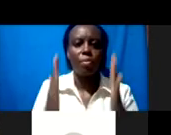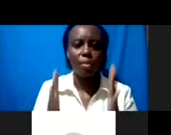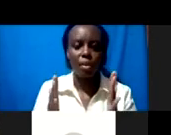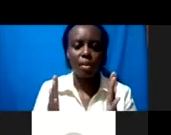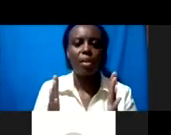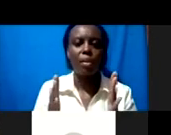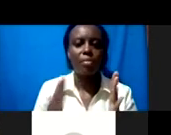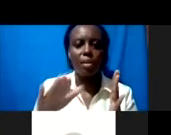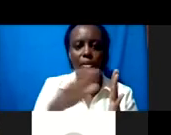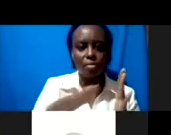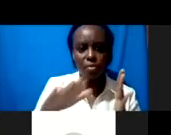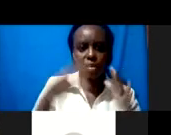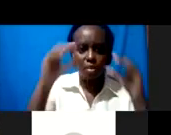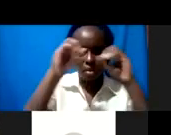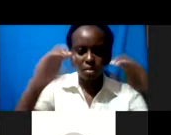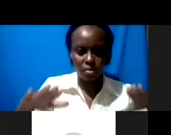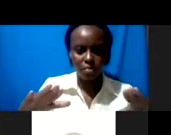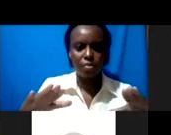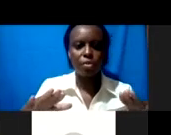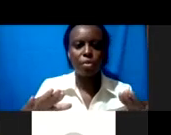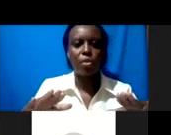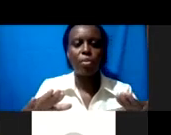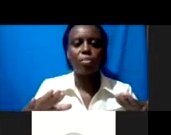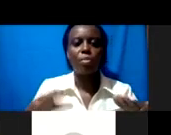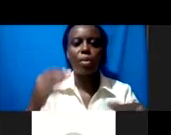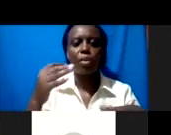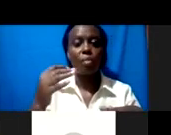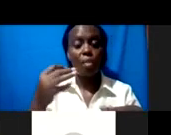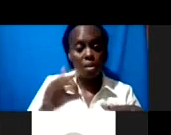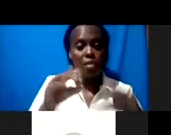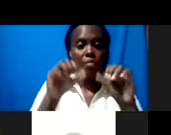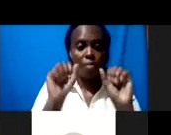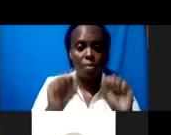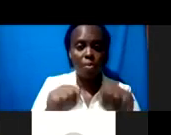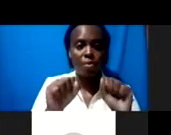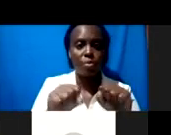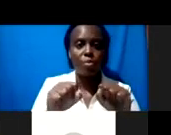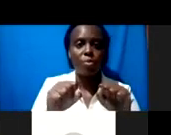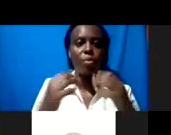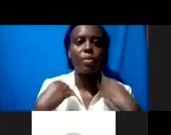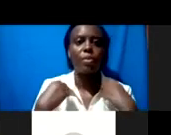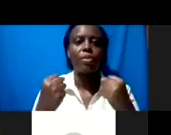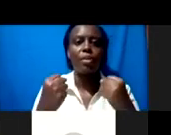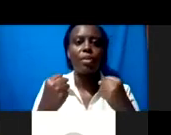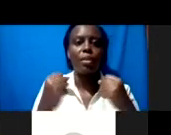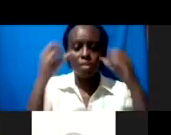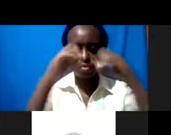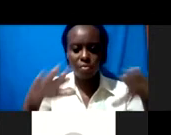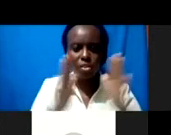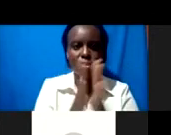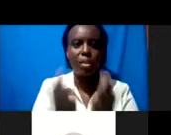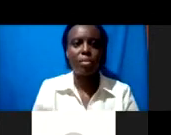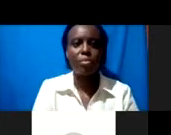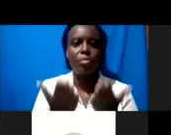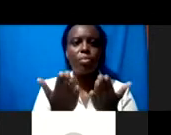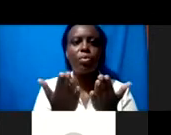of devolution to see whether we can strengthen devolution and improve it. But we